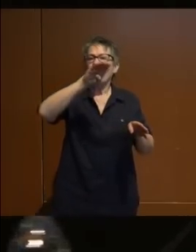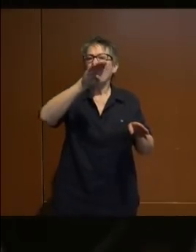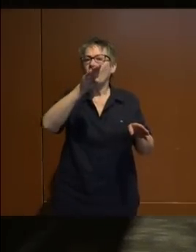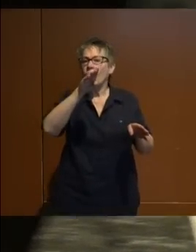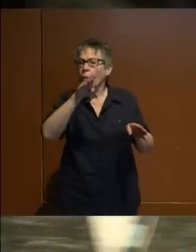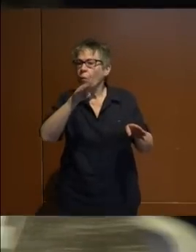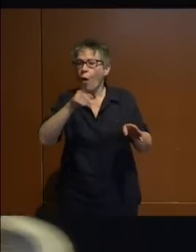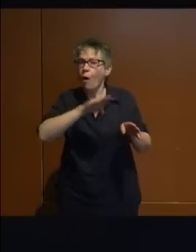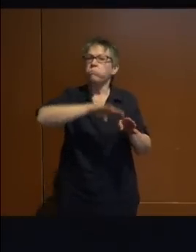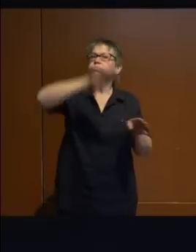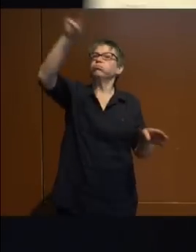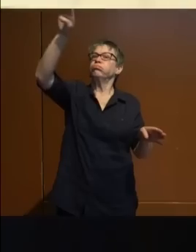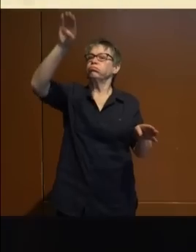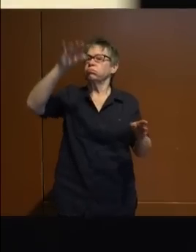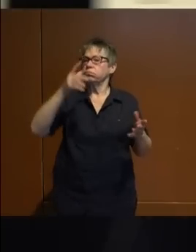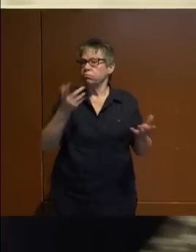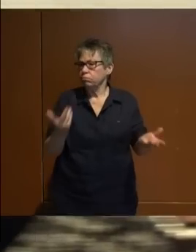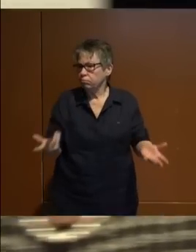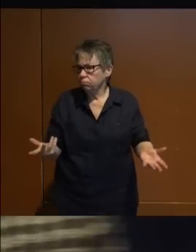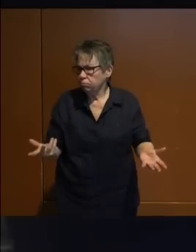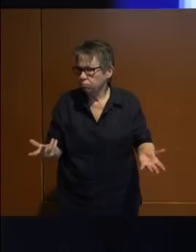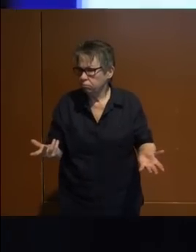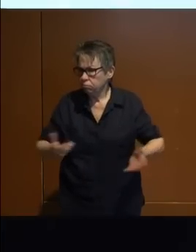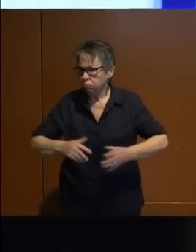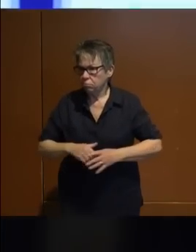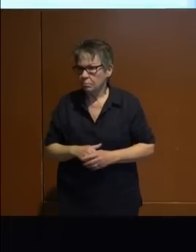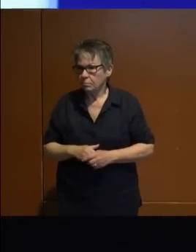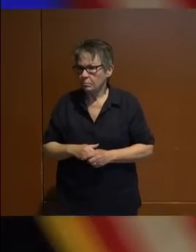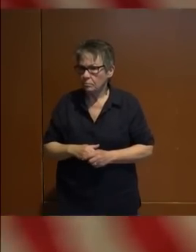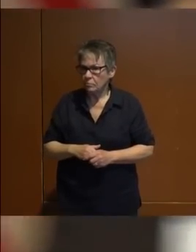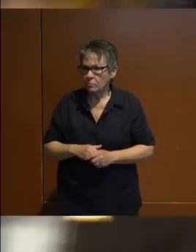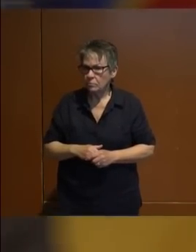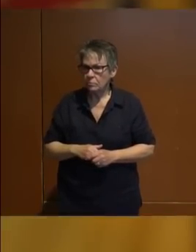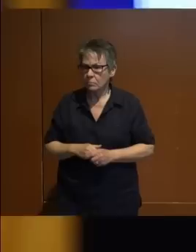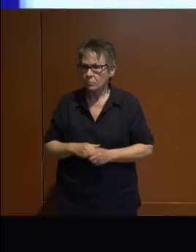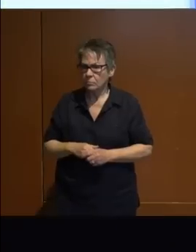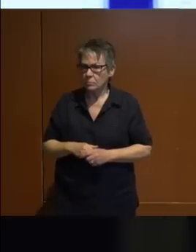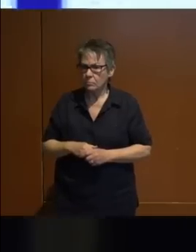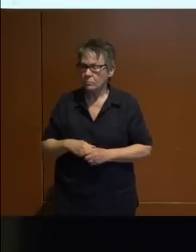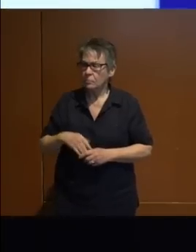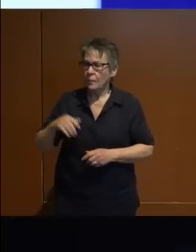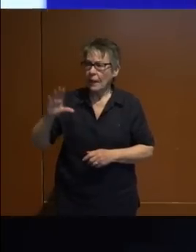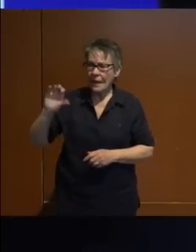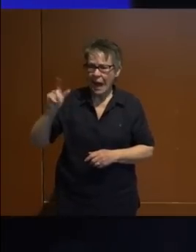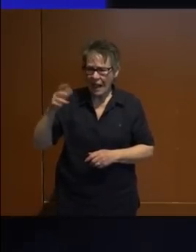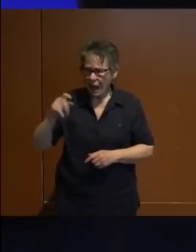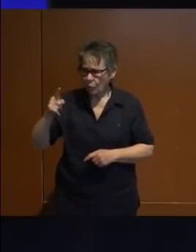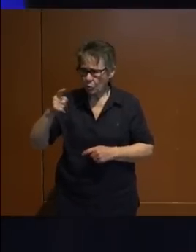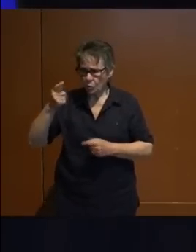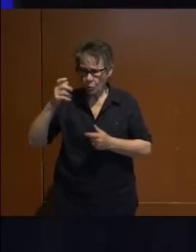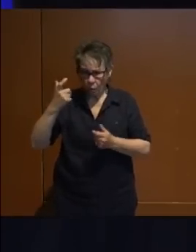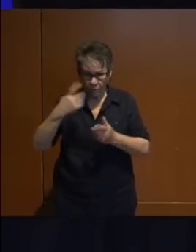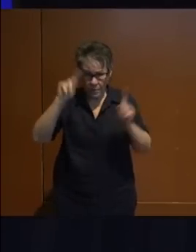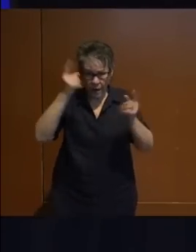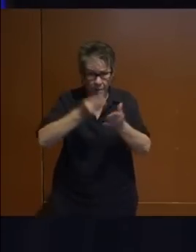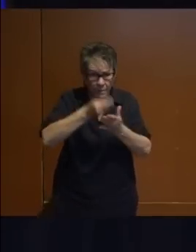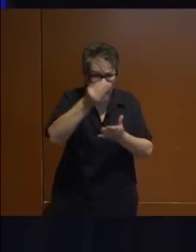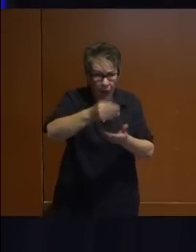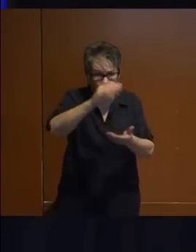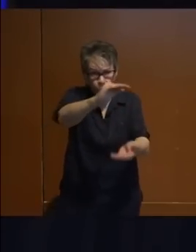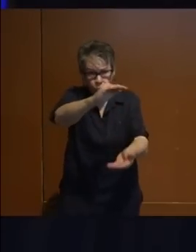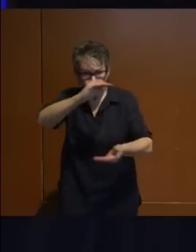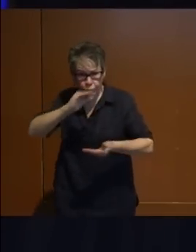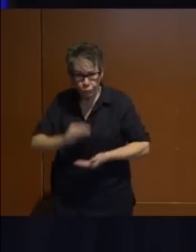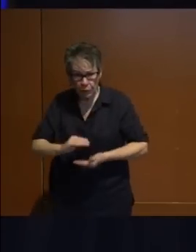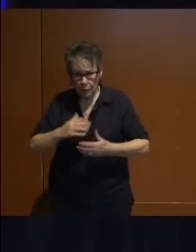Pat, real quick on shakedown of the machines. Based upon all, we've had so many meetings and discussions